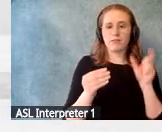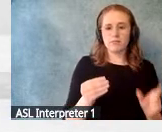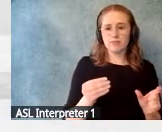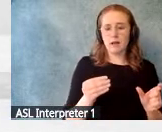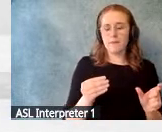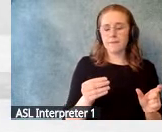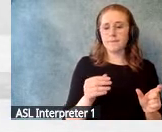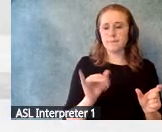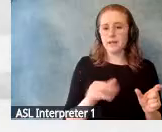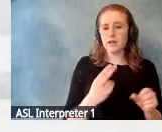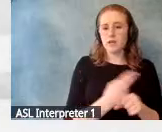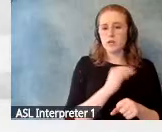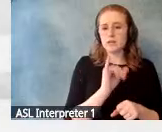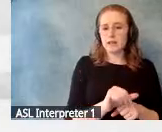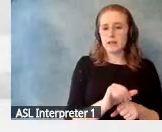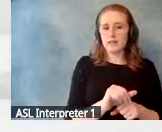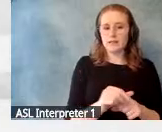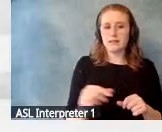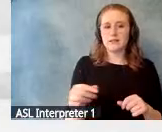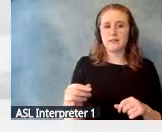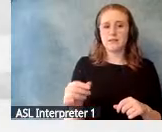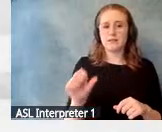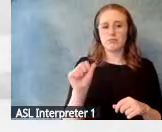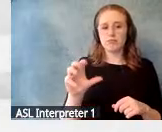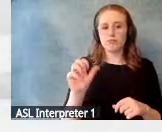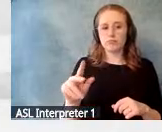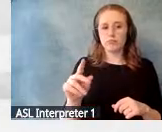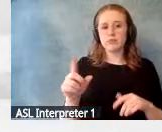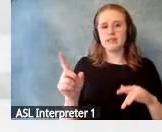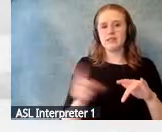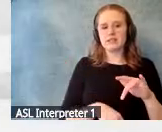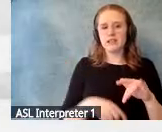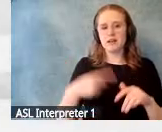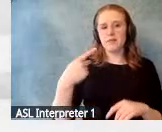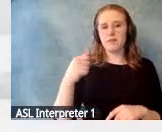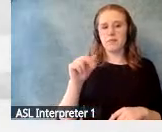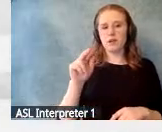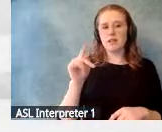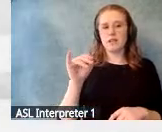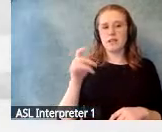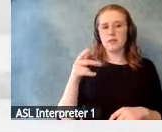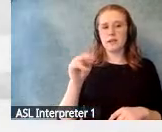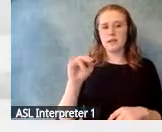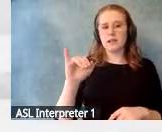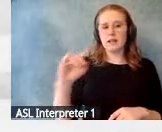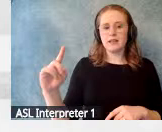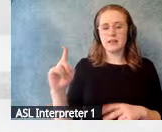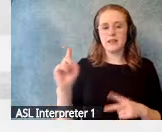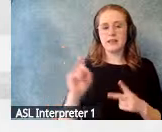And skip the participant ID and insert the passcode 1.